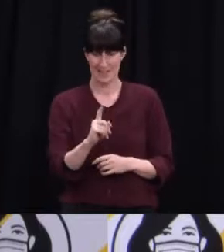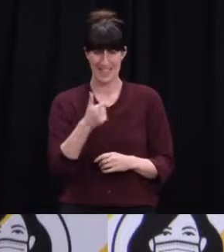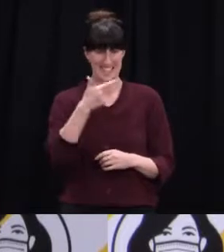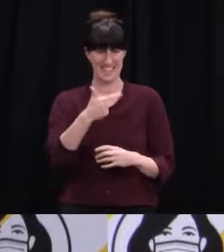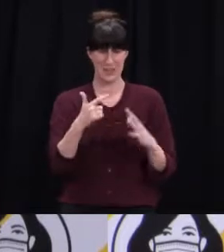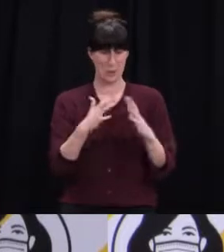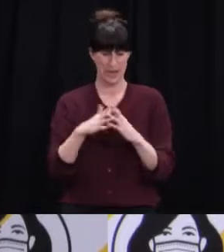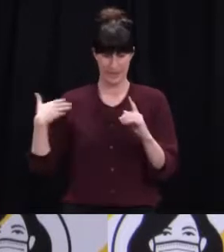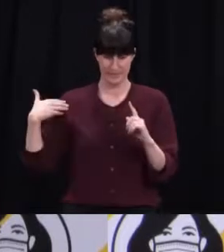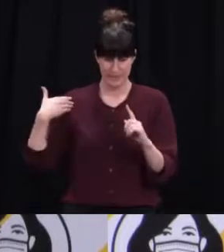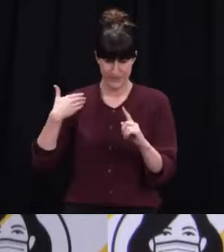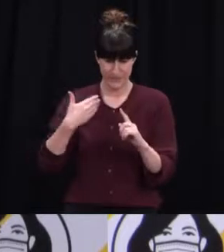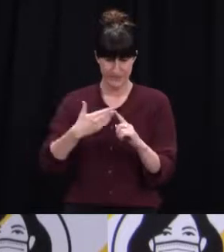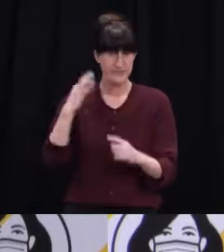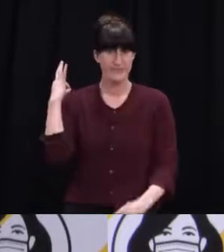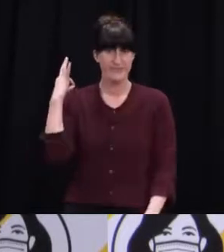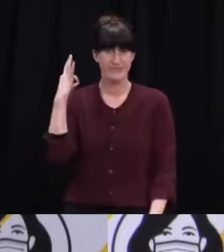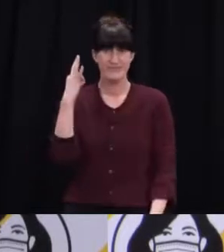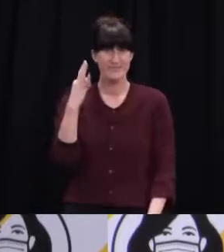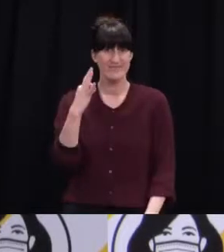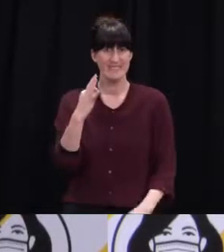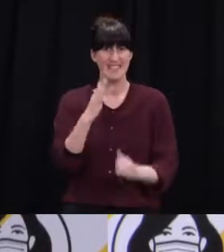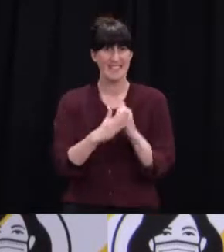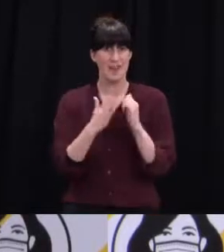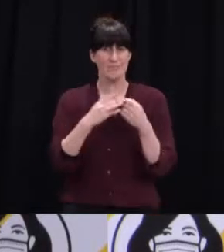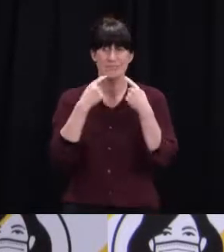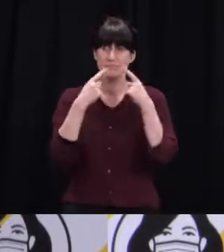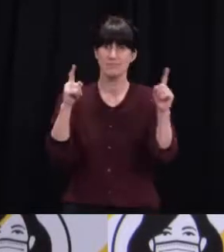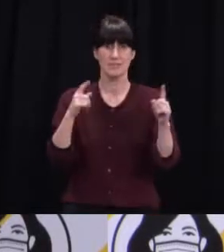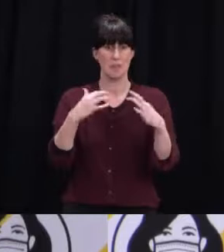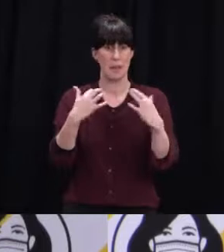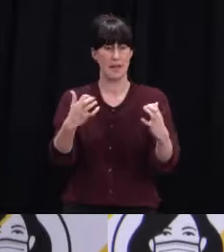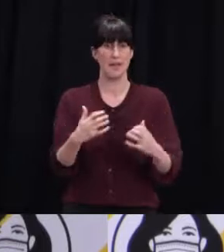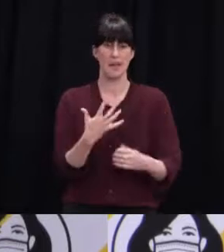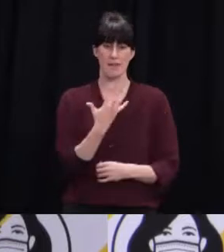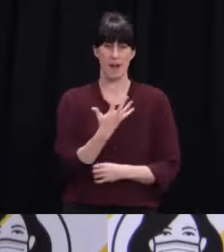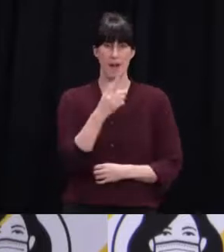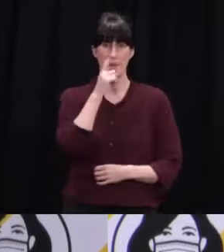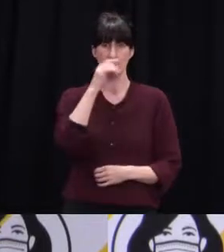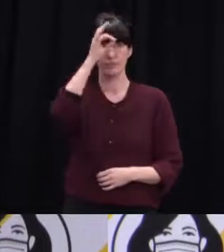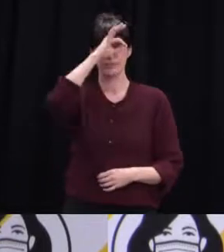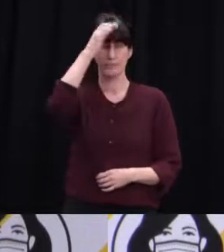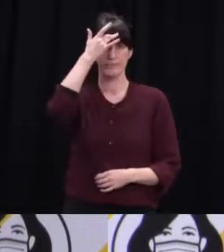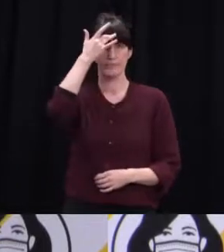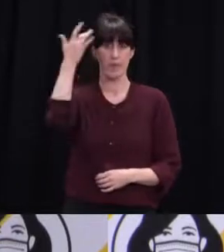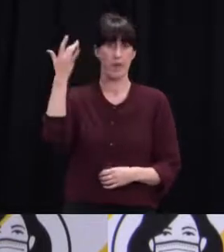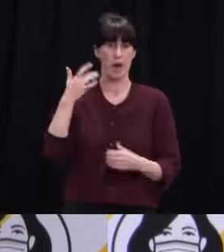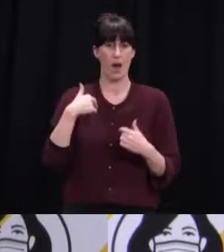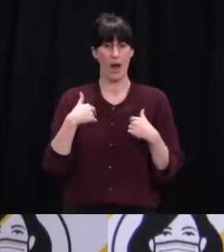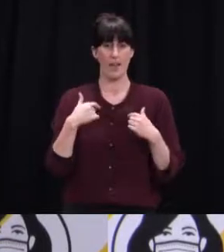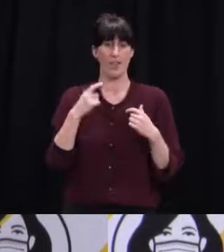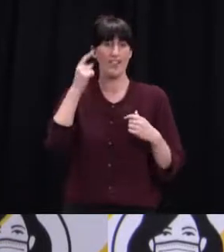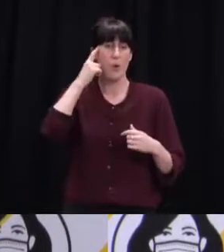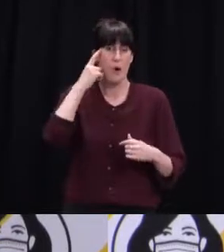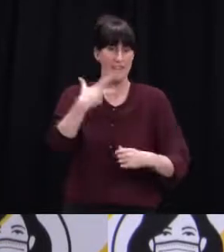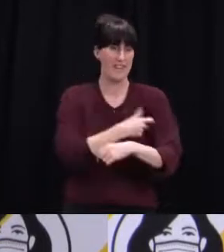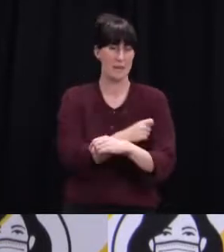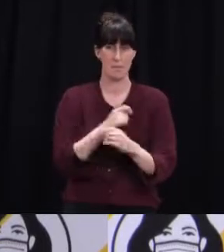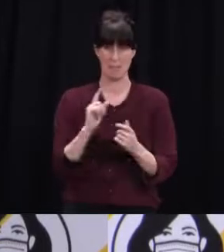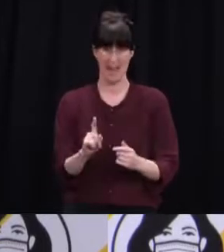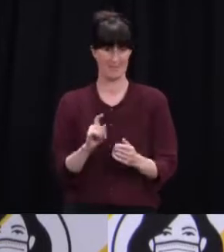evidence from the review that was being undertaken. To go public at any time over the last 7 weeks, even if there's a possibility that 5 people